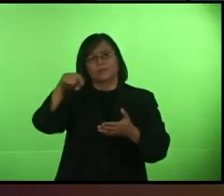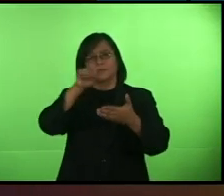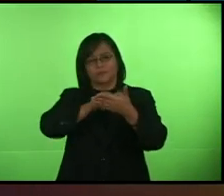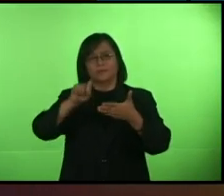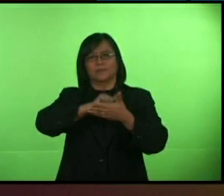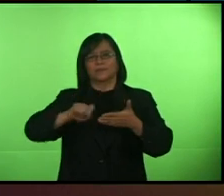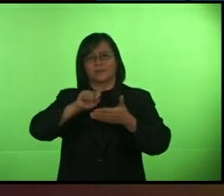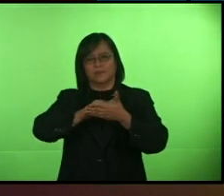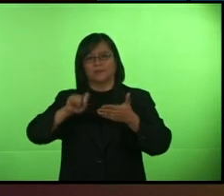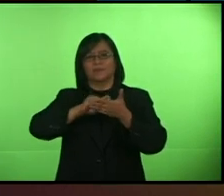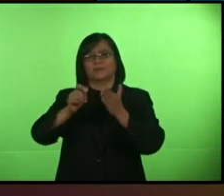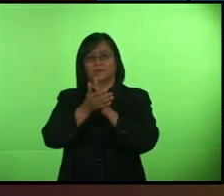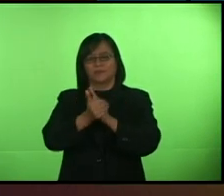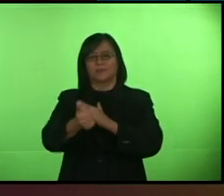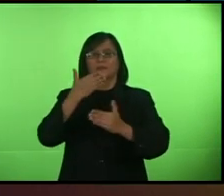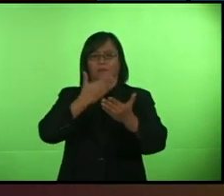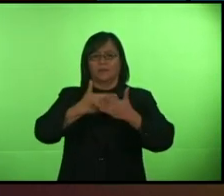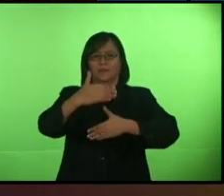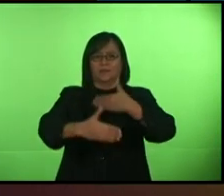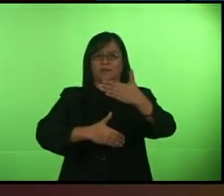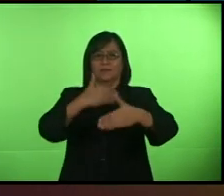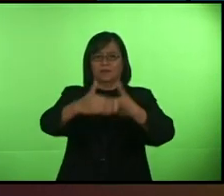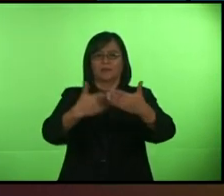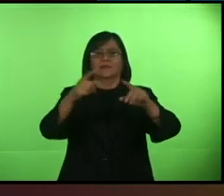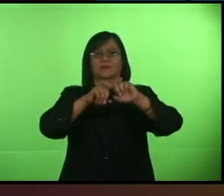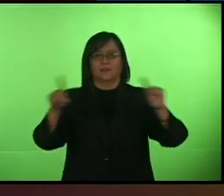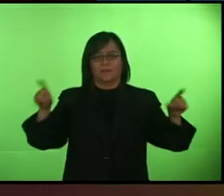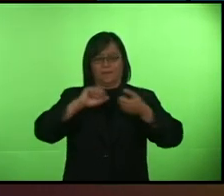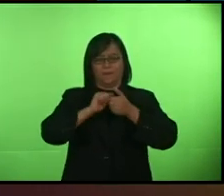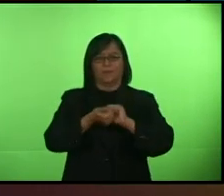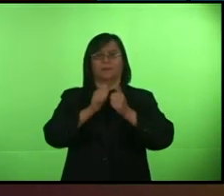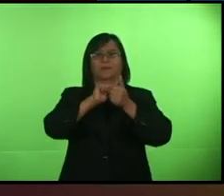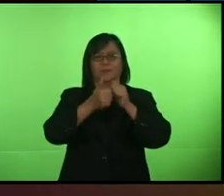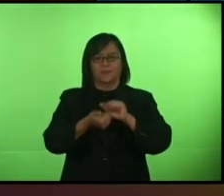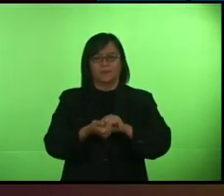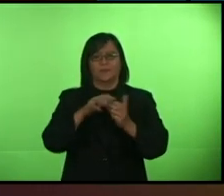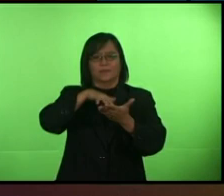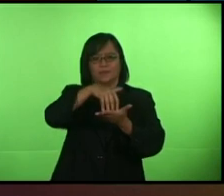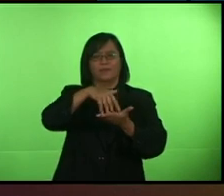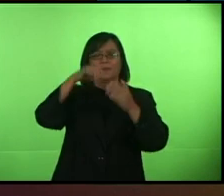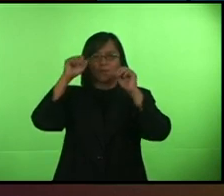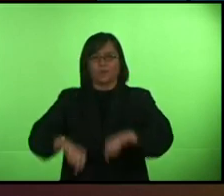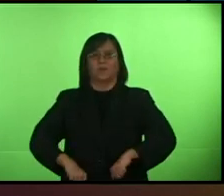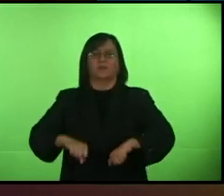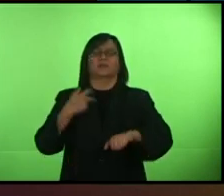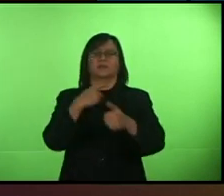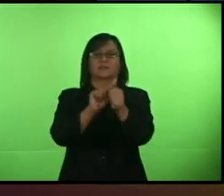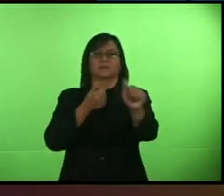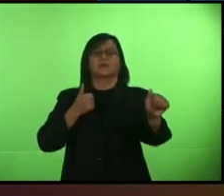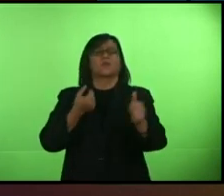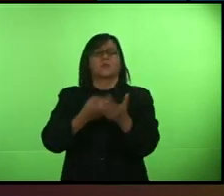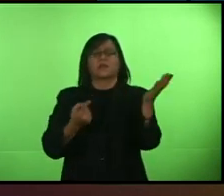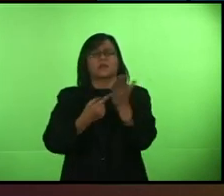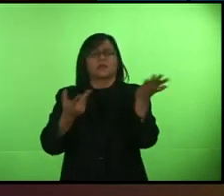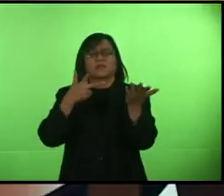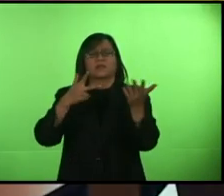writing process. But however, these pitfalls can be avoided. Now, what are the pitfalls? Now, the first